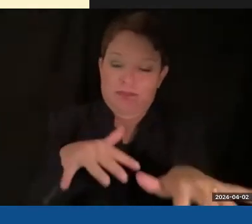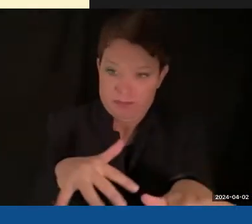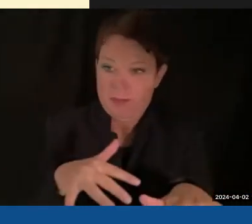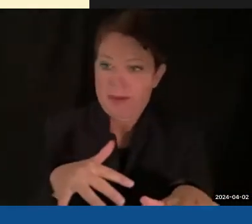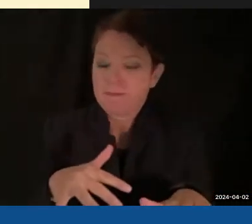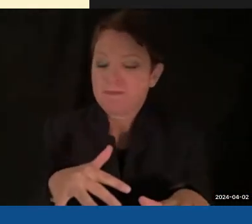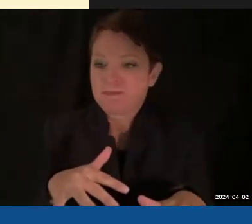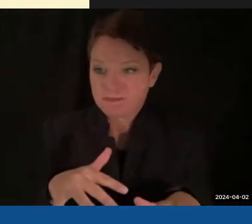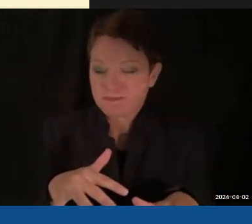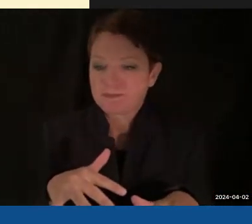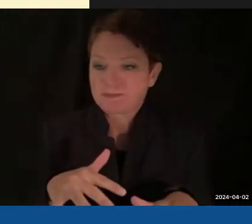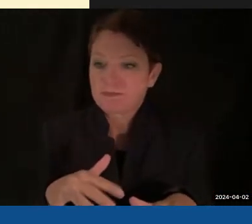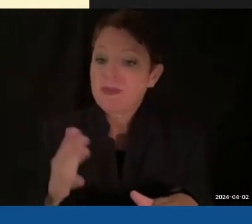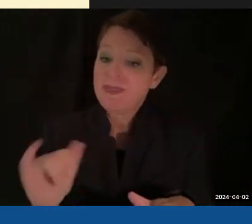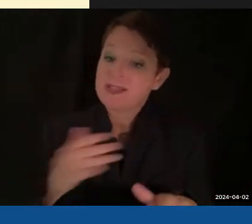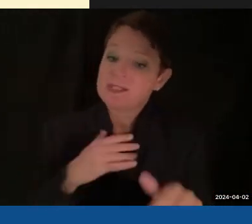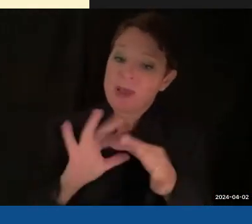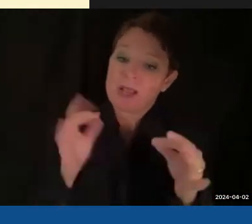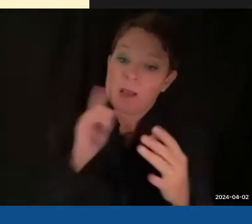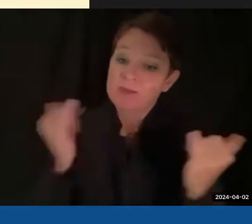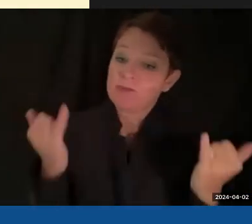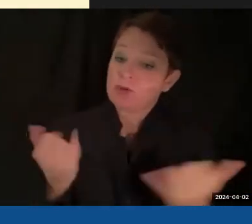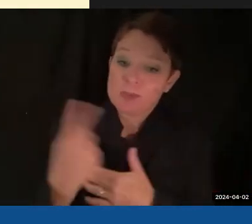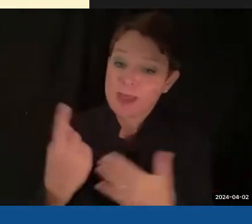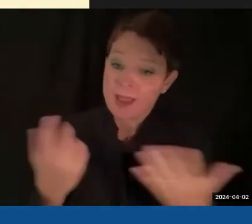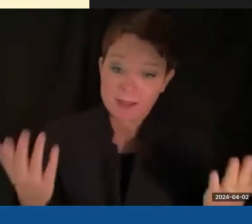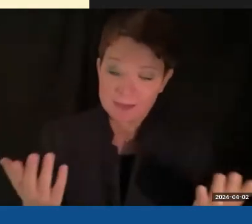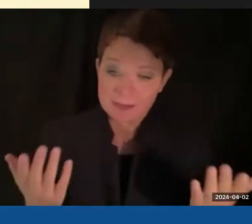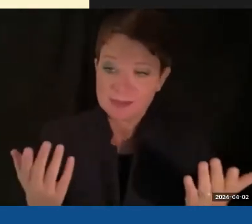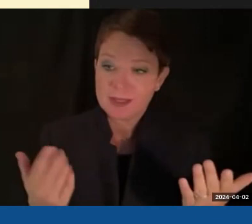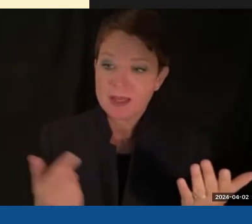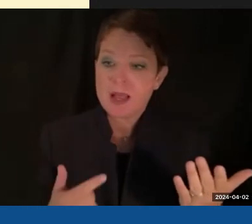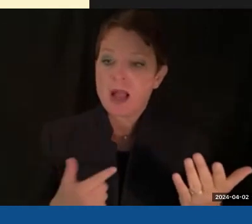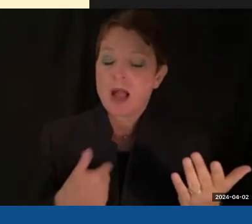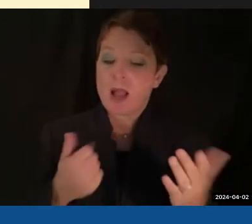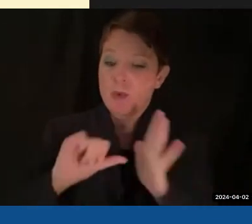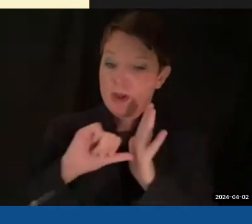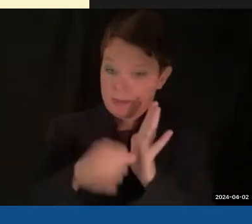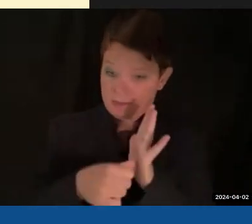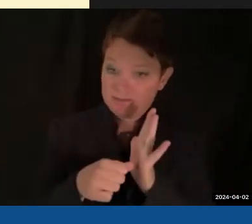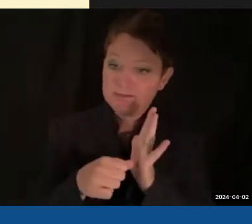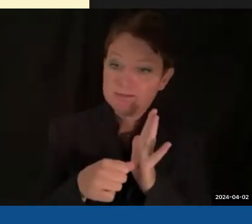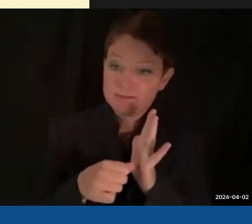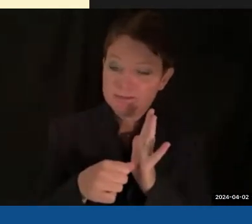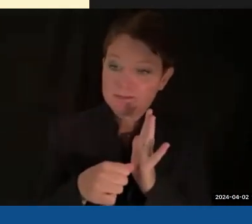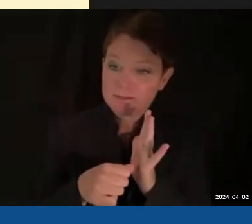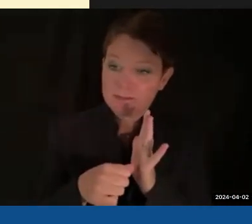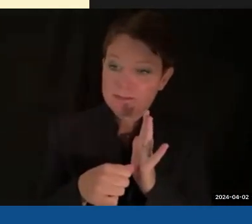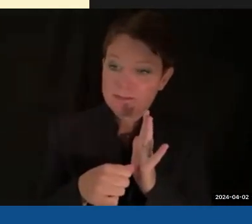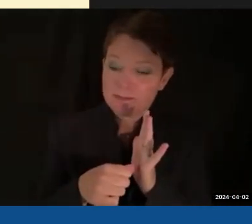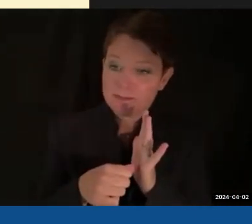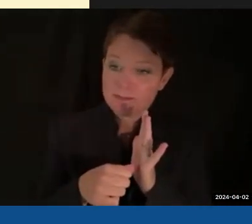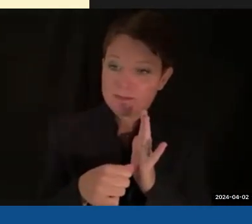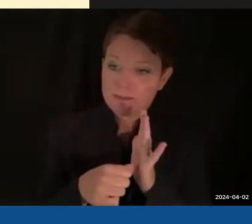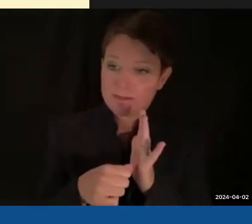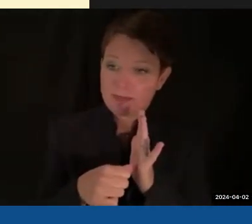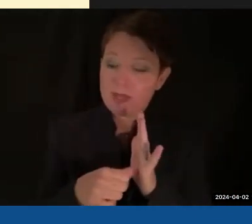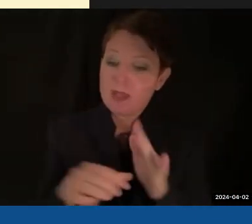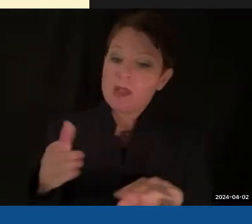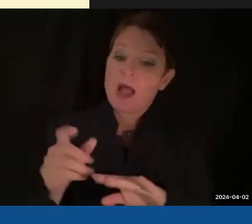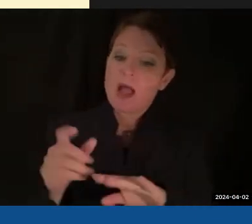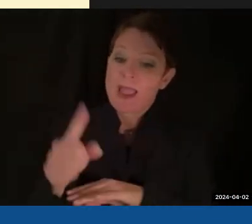Again, so those are my comments for today. And I just want to reiterate what I posed in my question prior to the